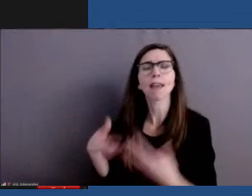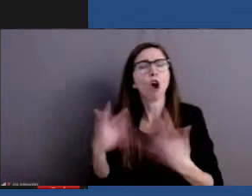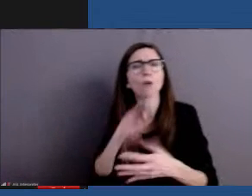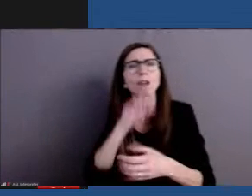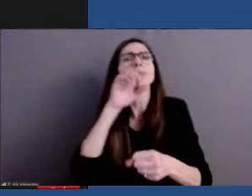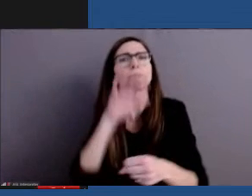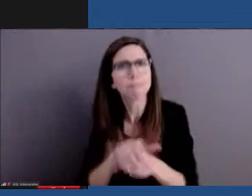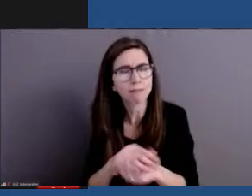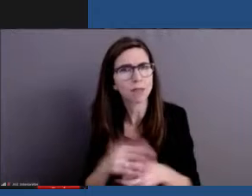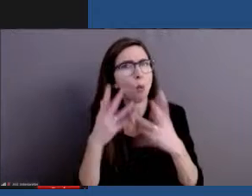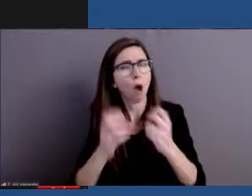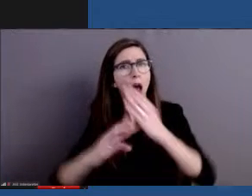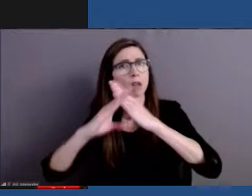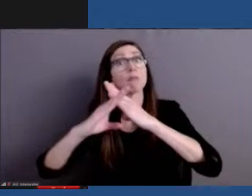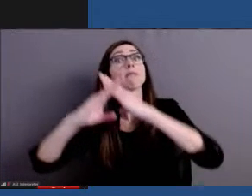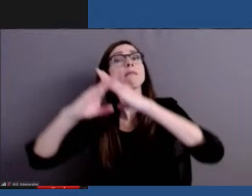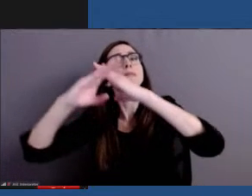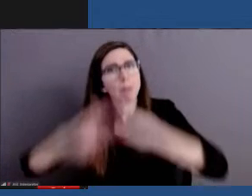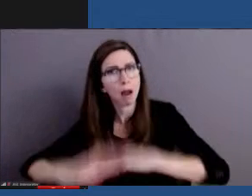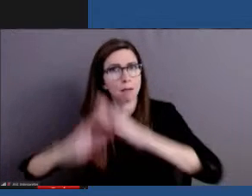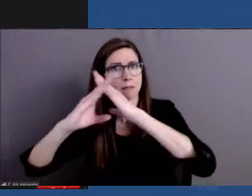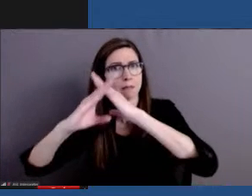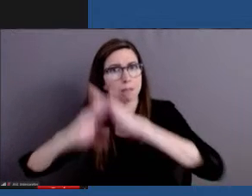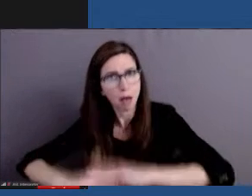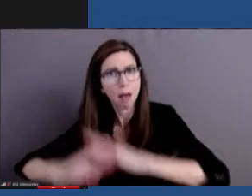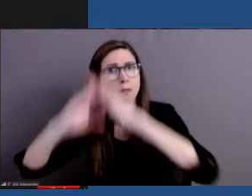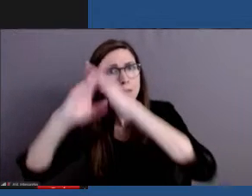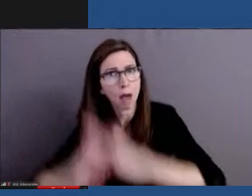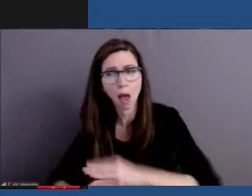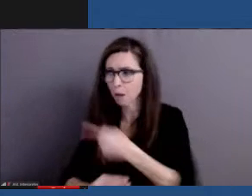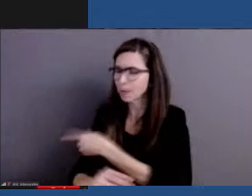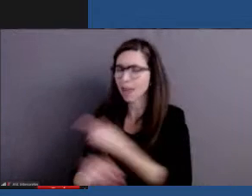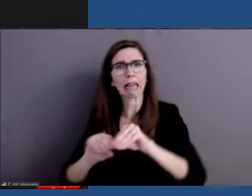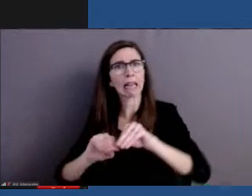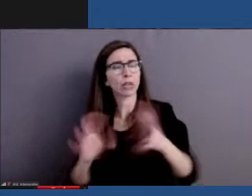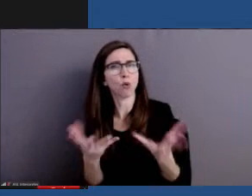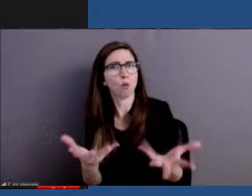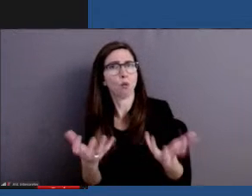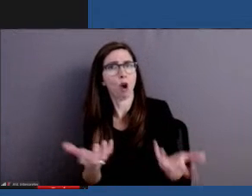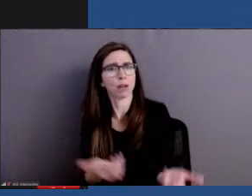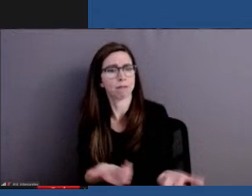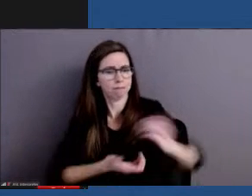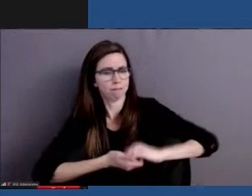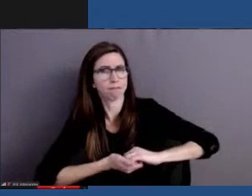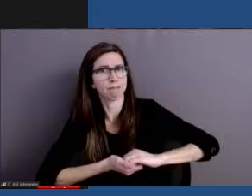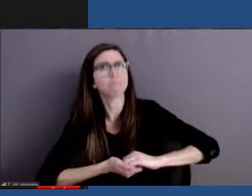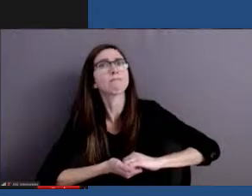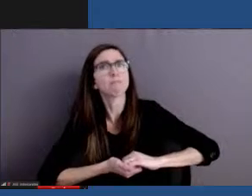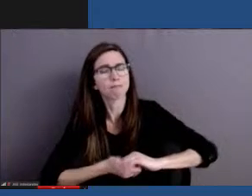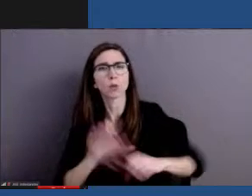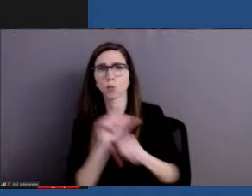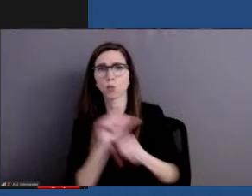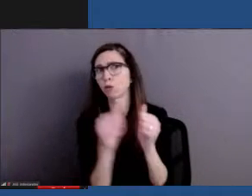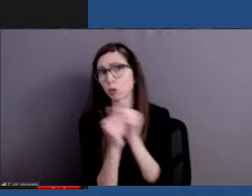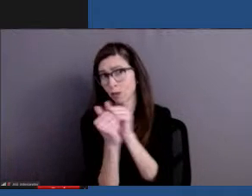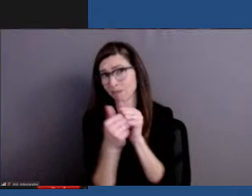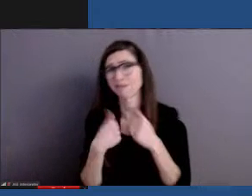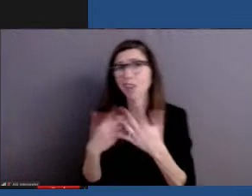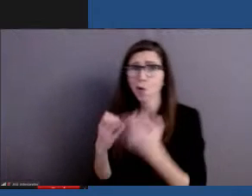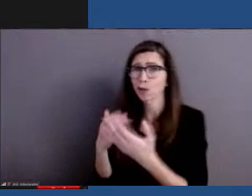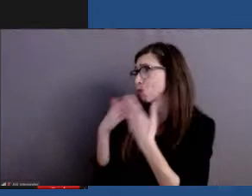barriers and working with our community to find solutions. So I want to thank the city for